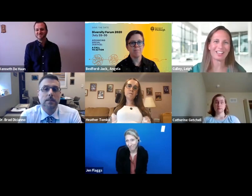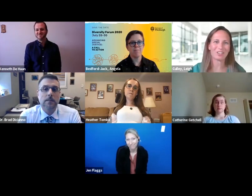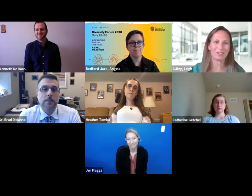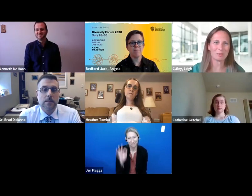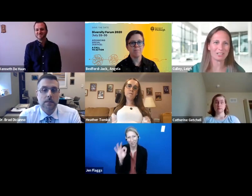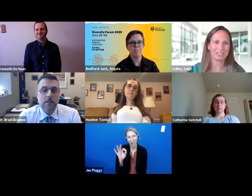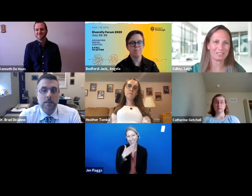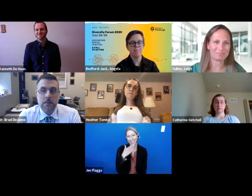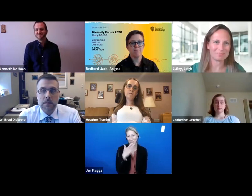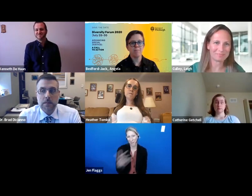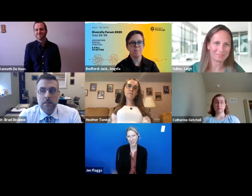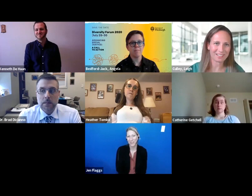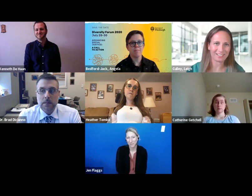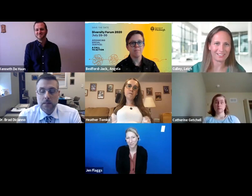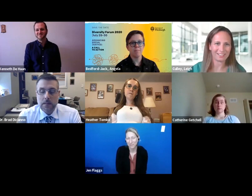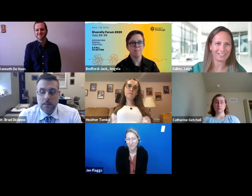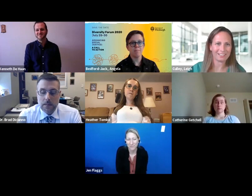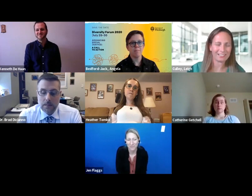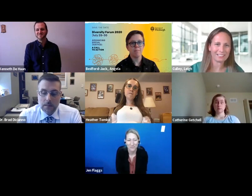Great, thank you very much.